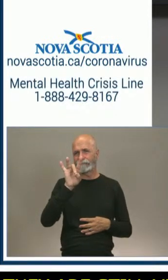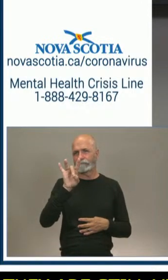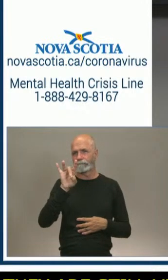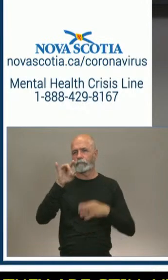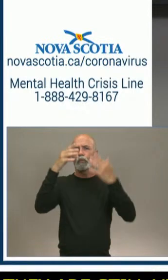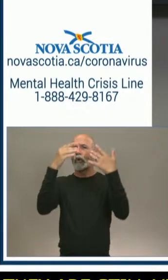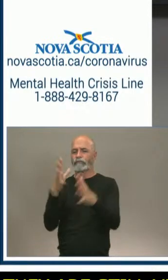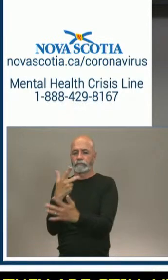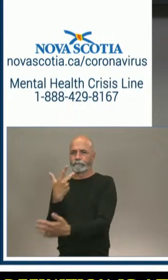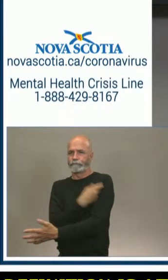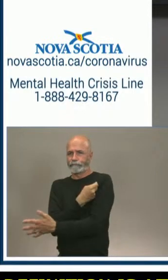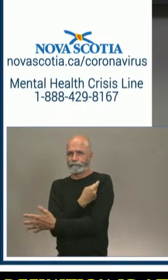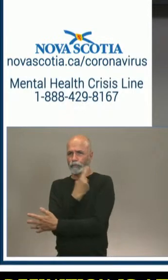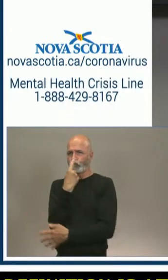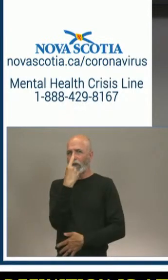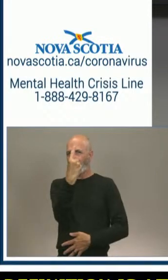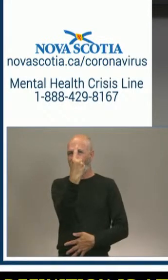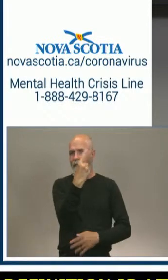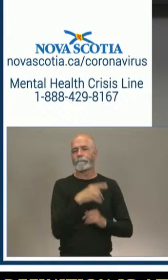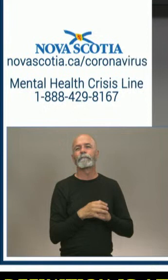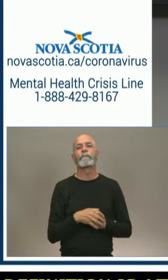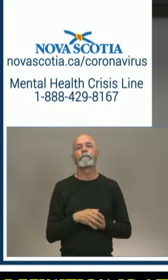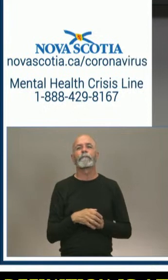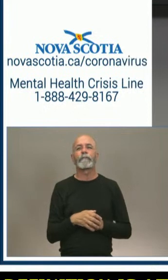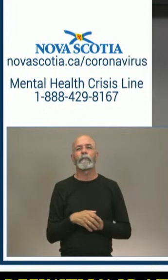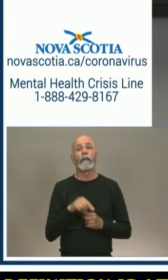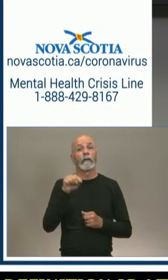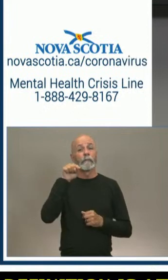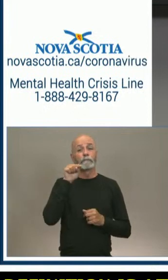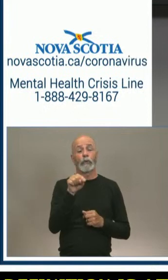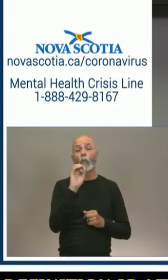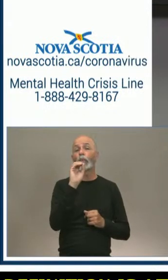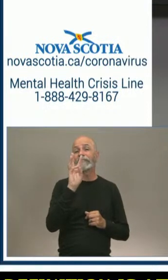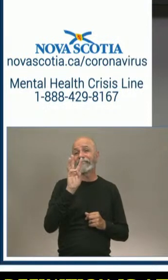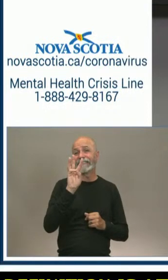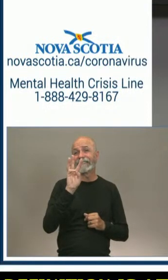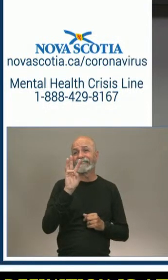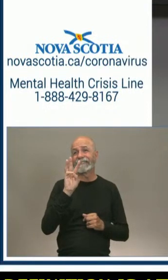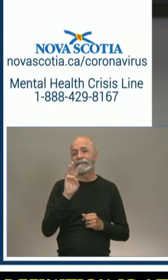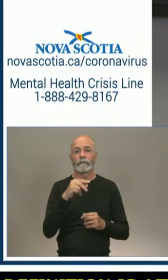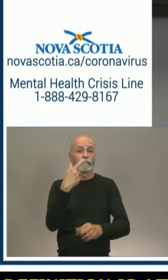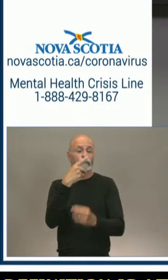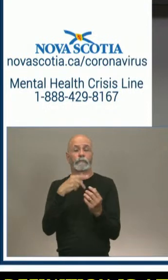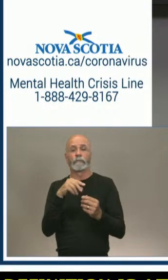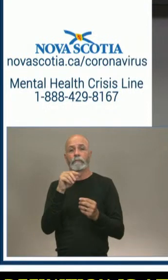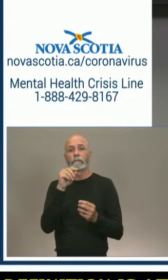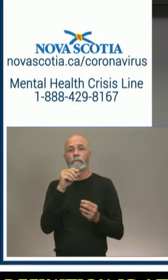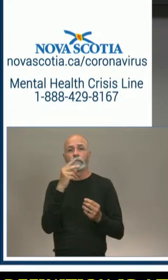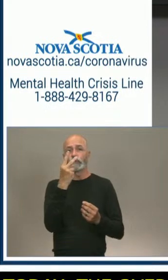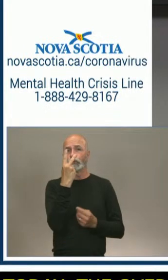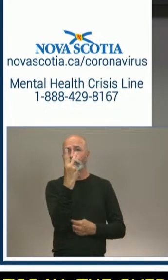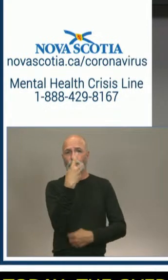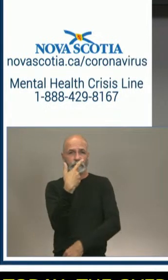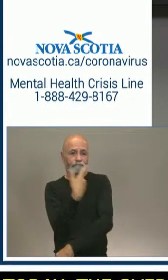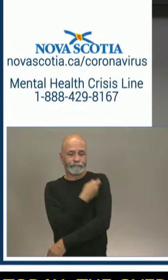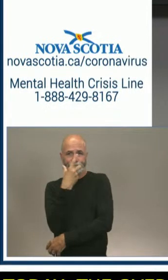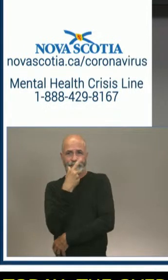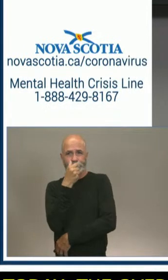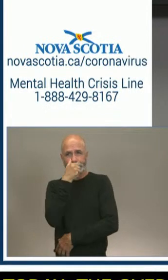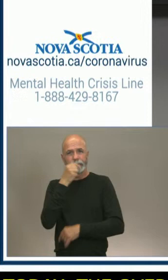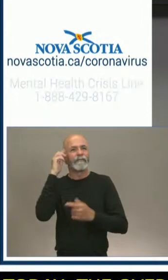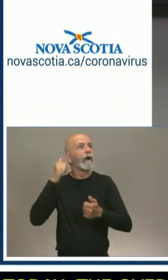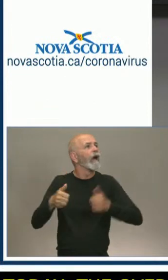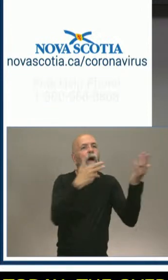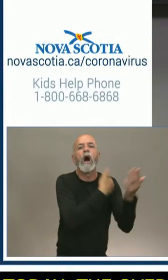and 0.6 were people who had 2 doses of vaccine, and similar percentages for hospitalizations and